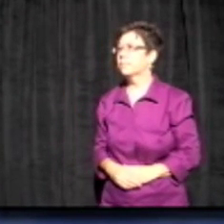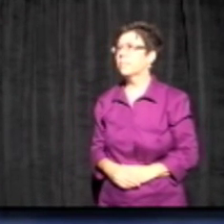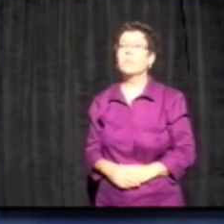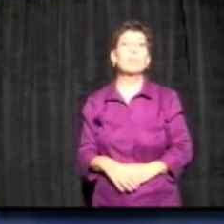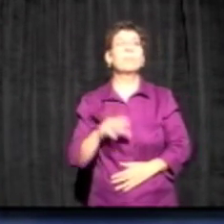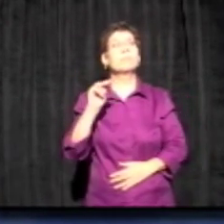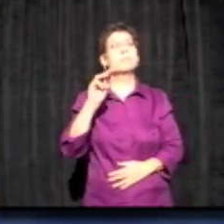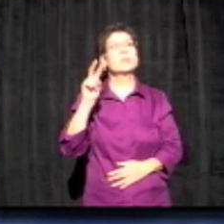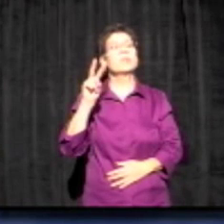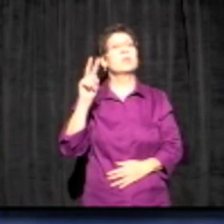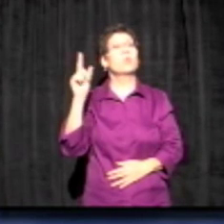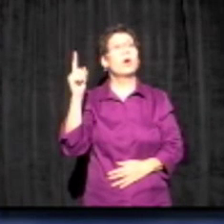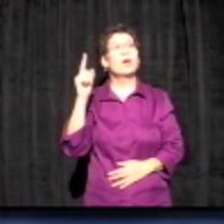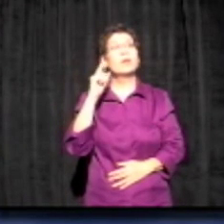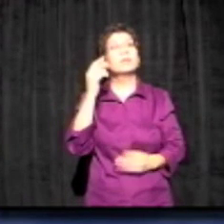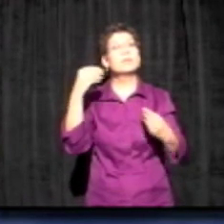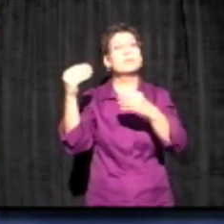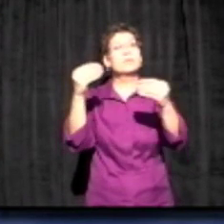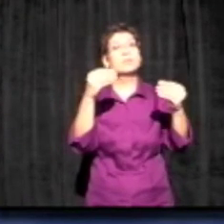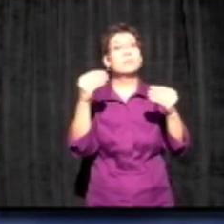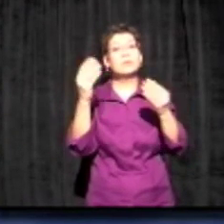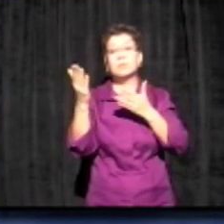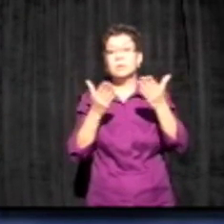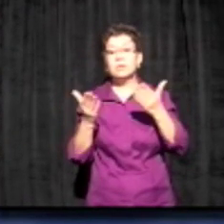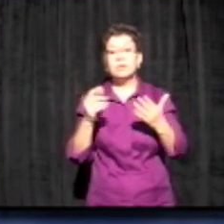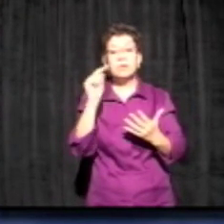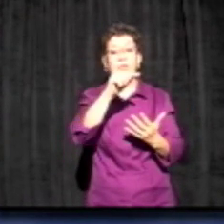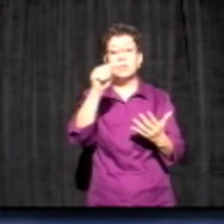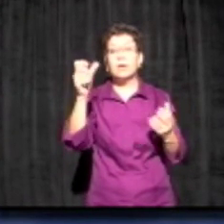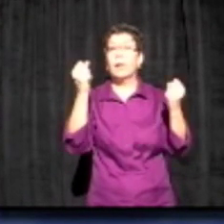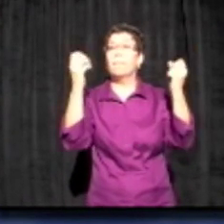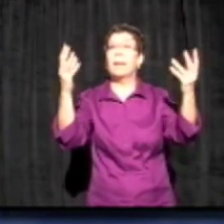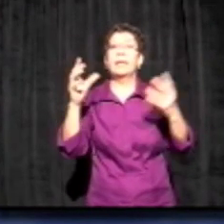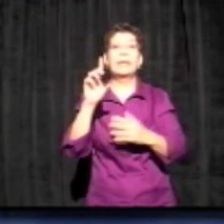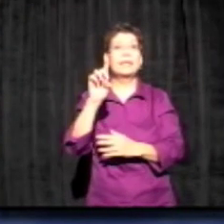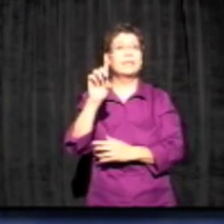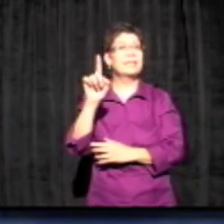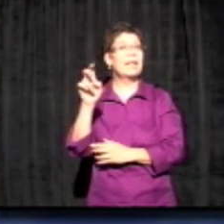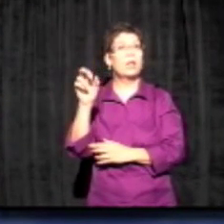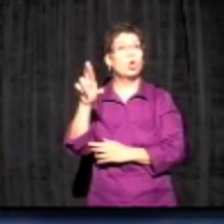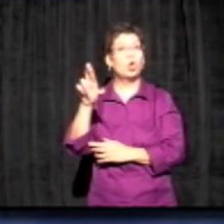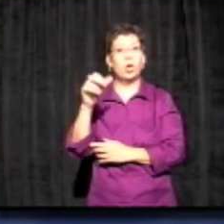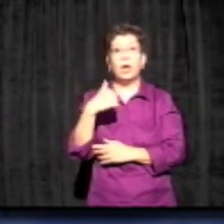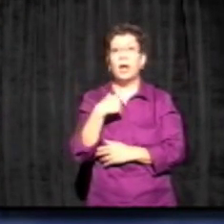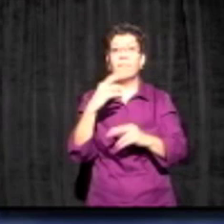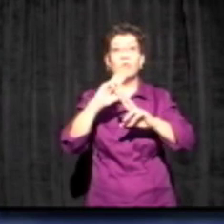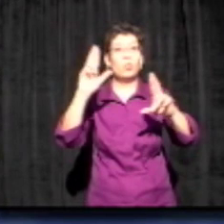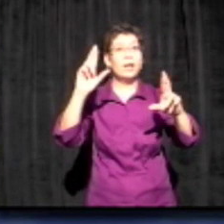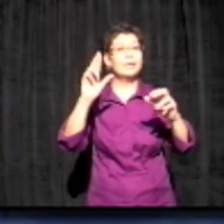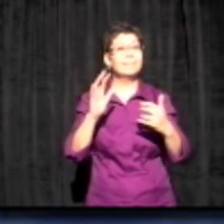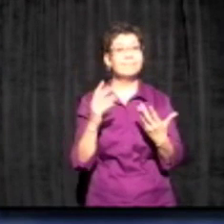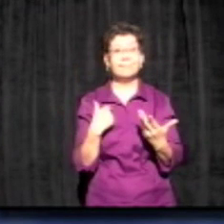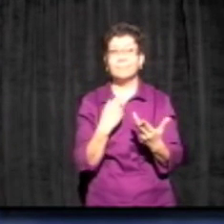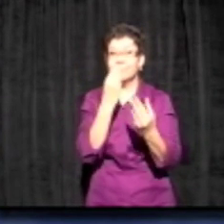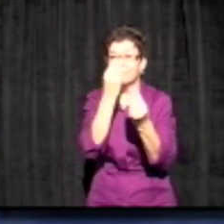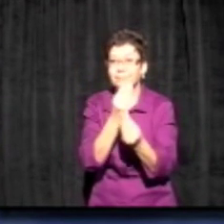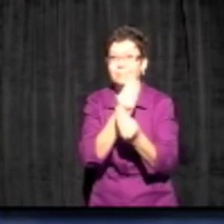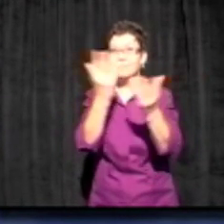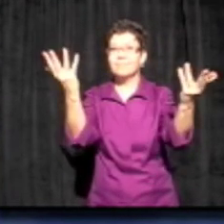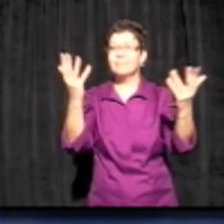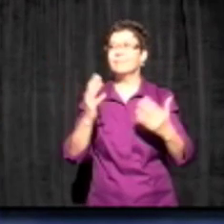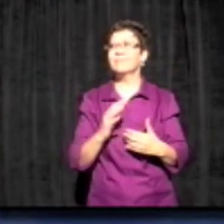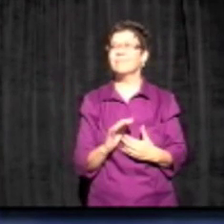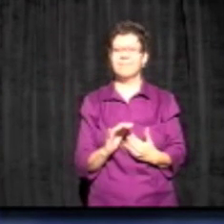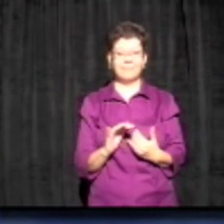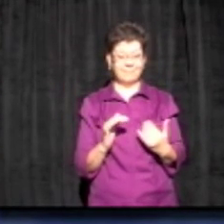The MV-1 will be sold and serviced by new car dealers throughout the United States, and we're proud to announce that on